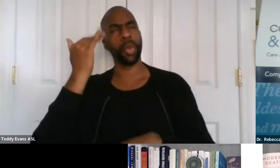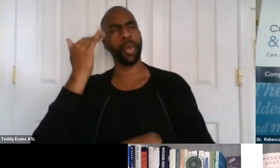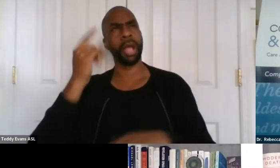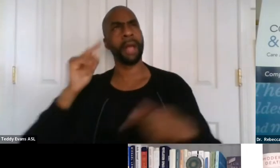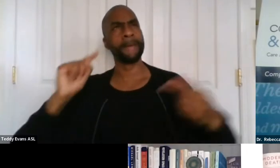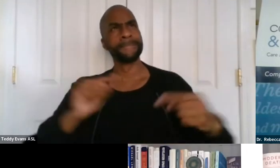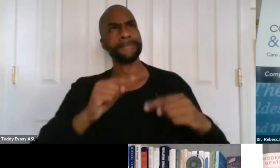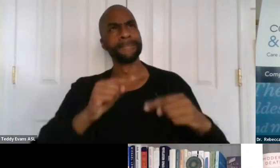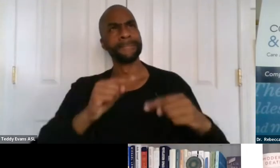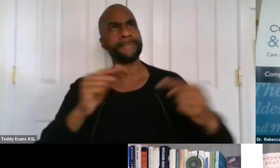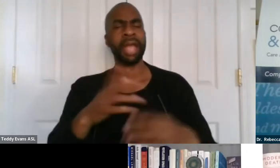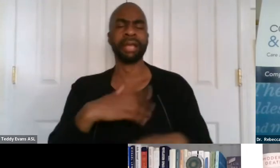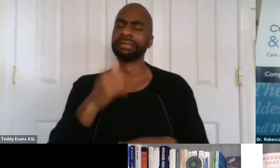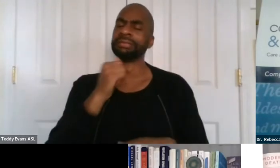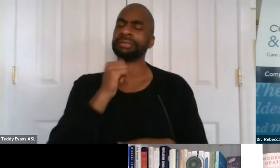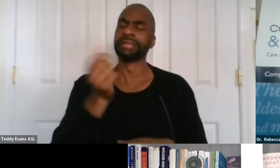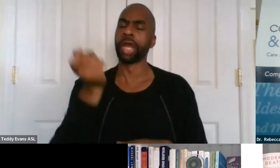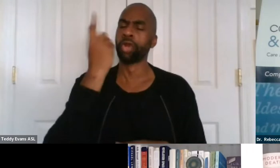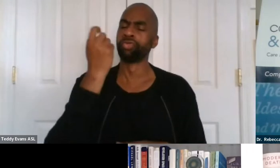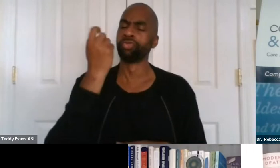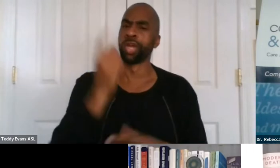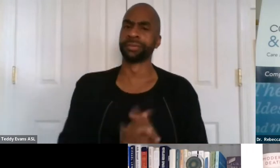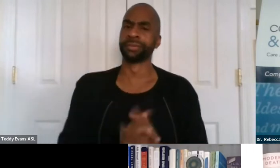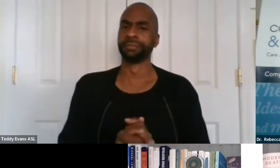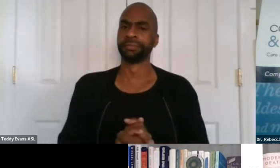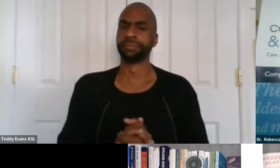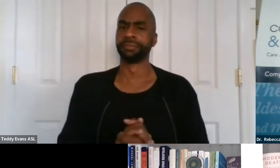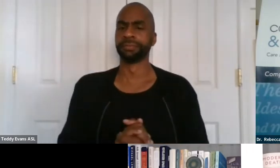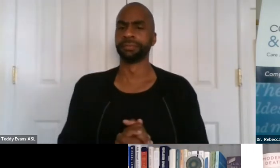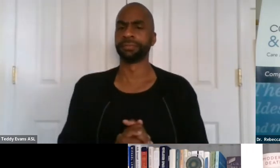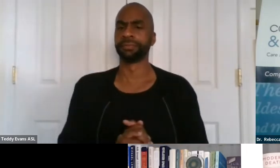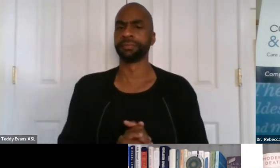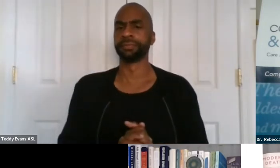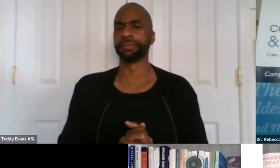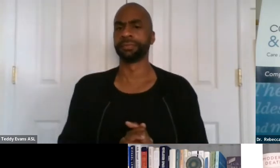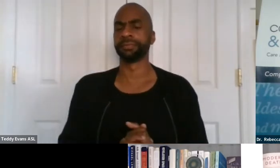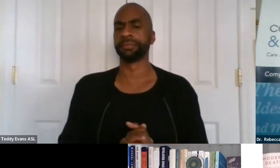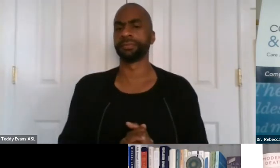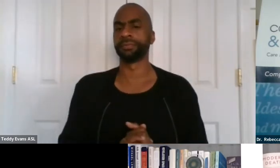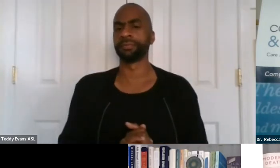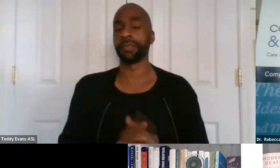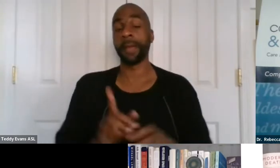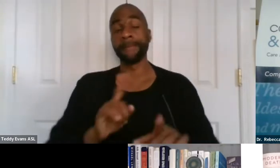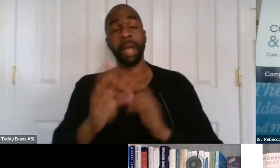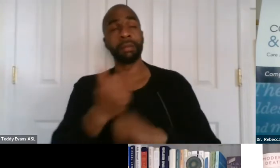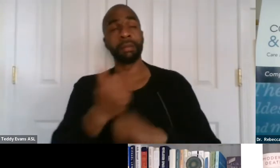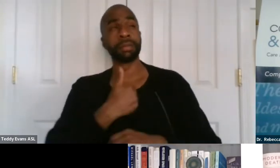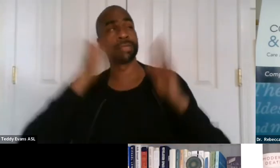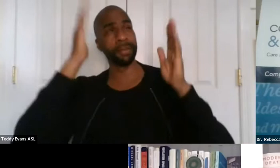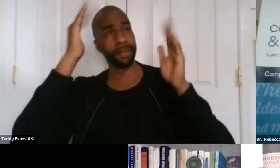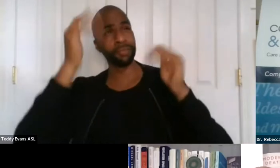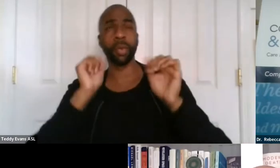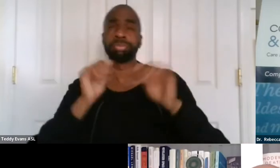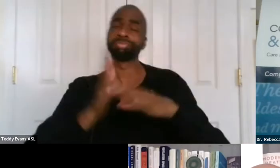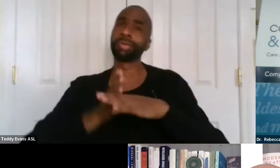poorly understood and also poorly treated by the health system. But I am hopeful that we can overcome that.